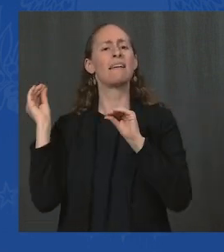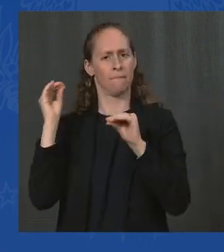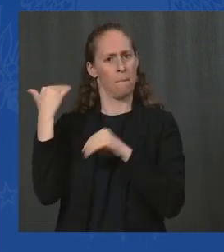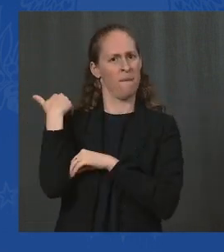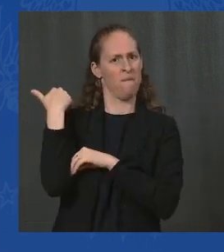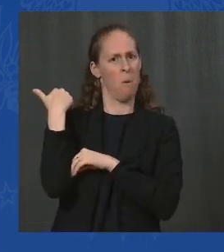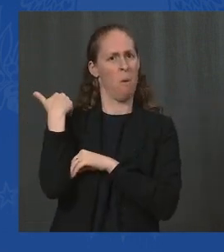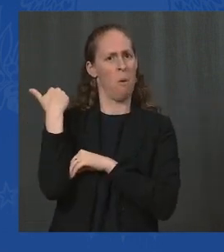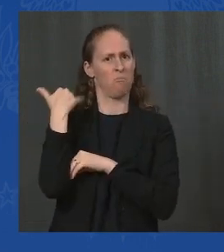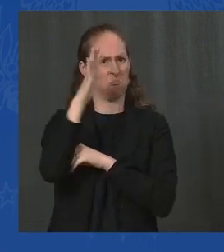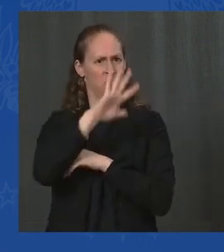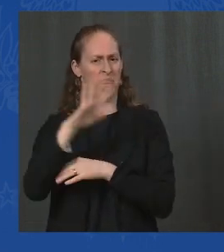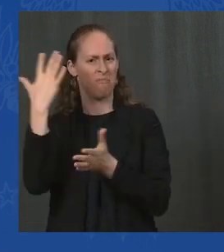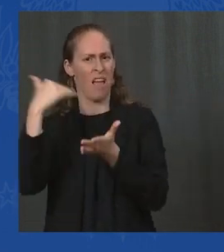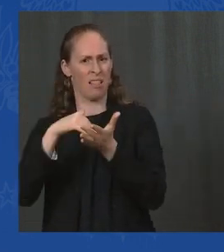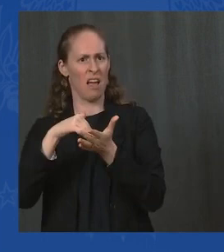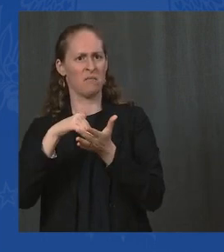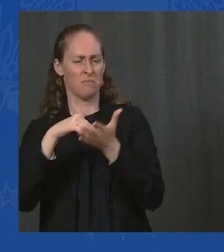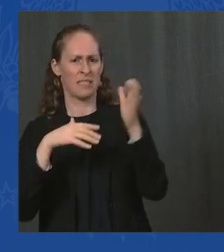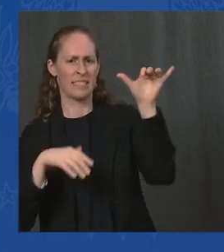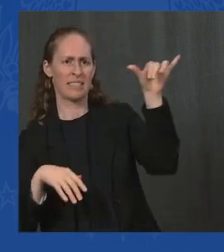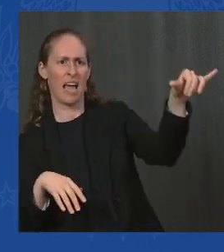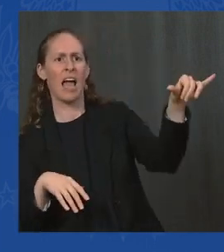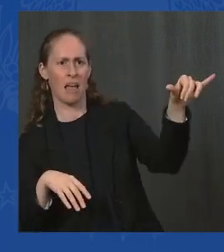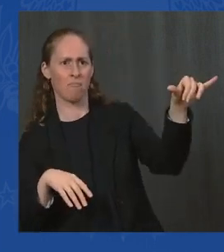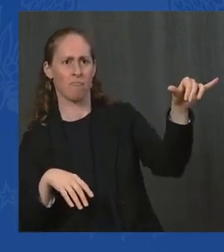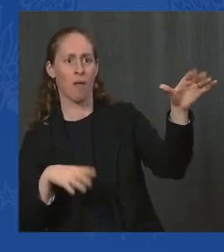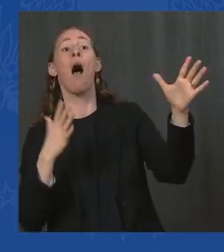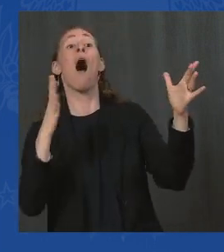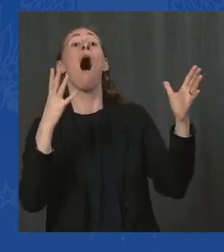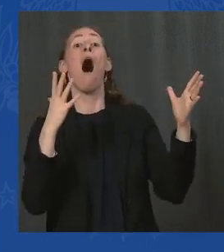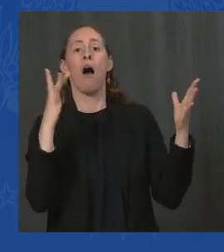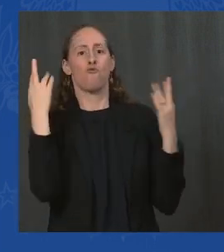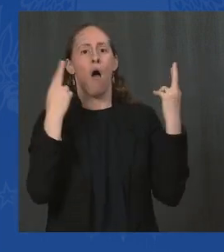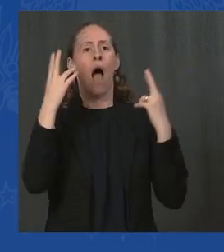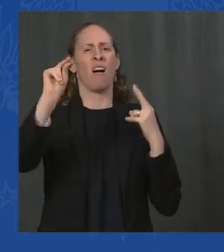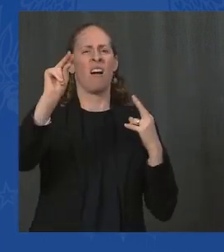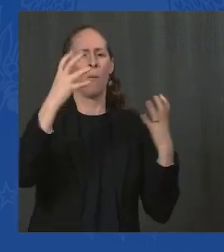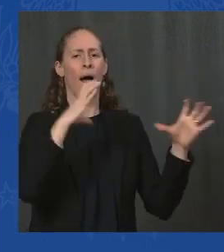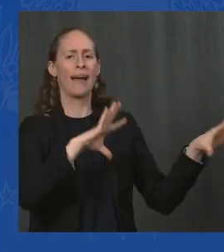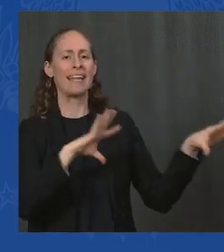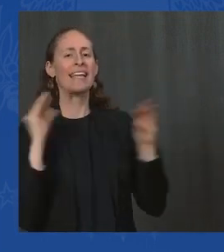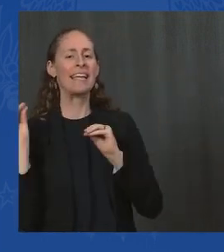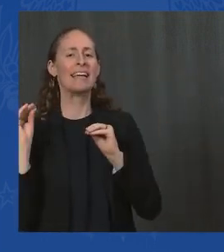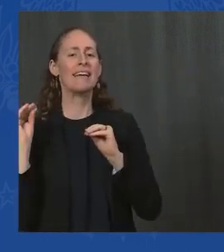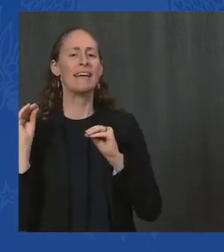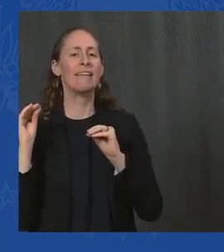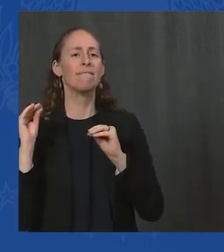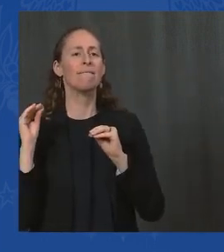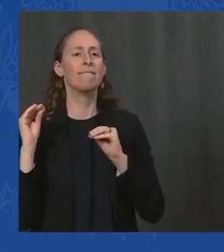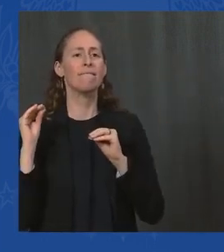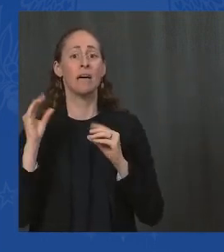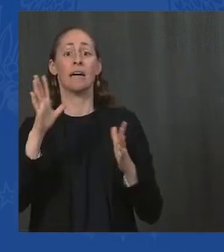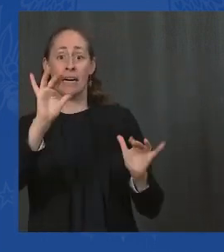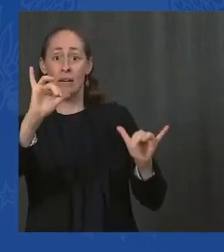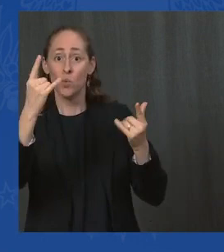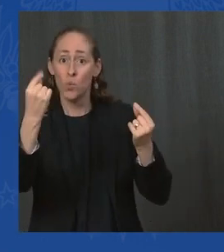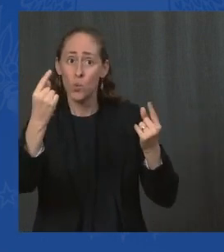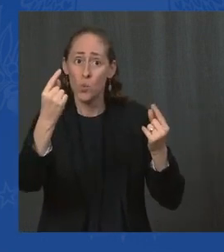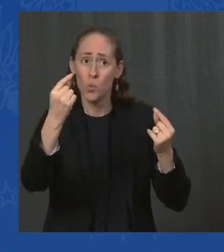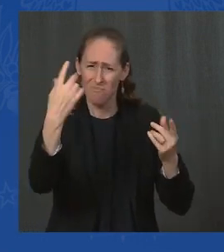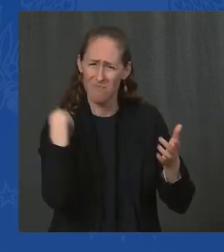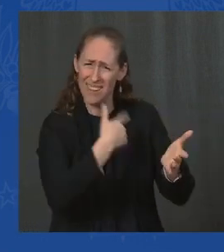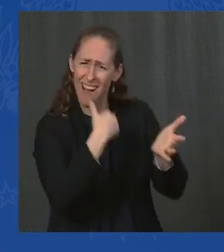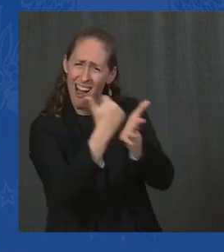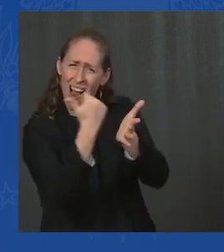Our Operation Allied Rescue ended up getting more than 5,500 Americans out. We got